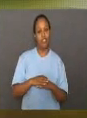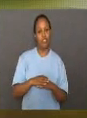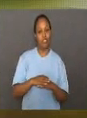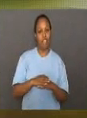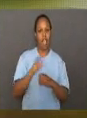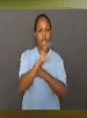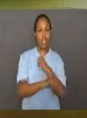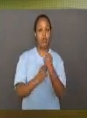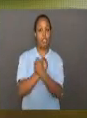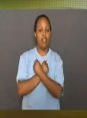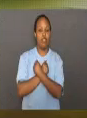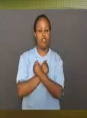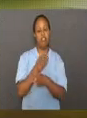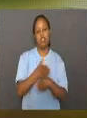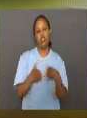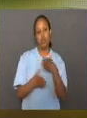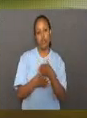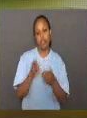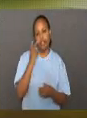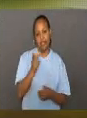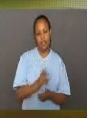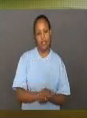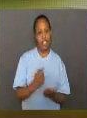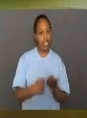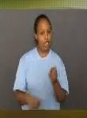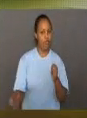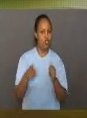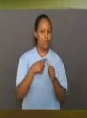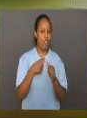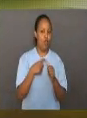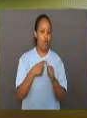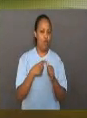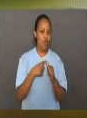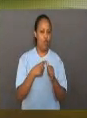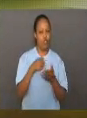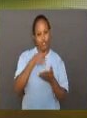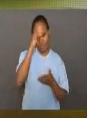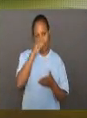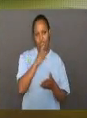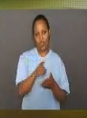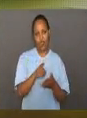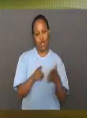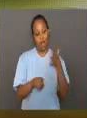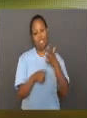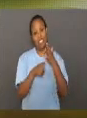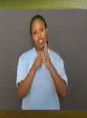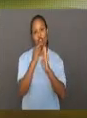a patriot. This is our first lesson in our 5th unit.